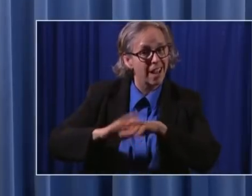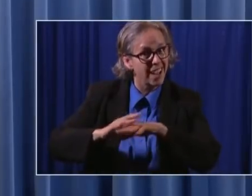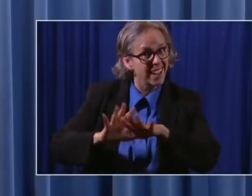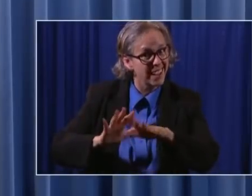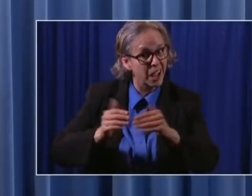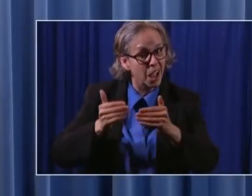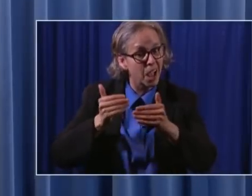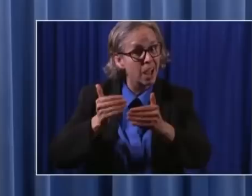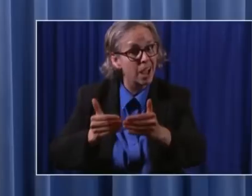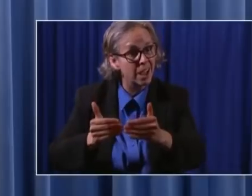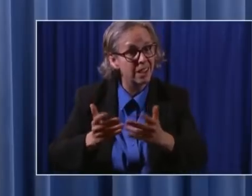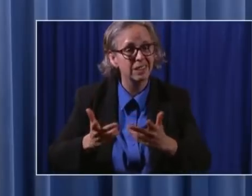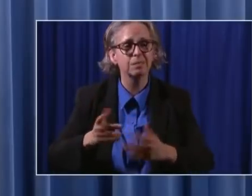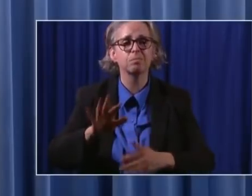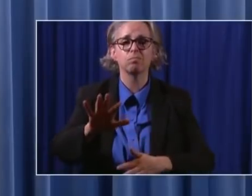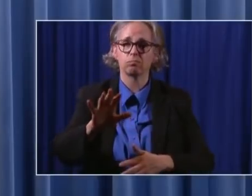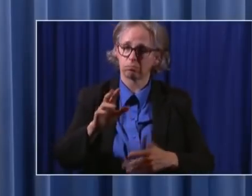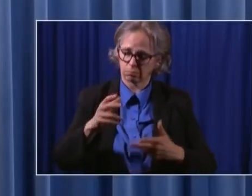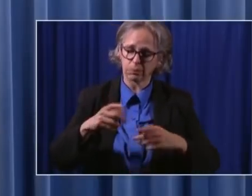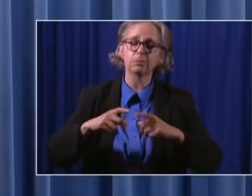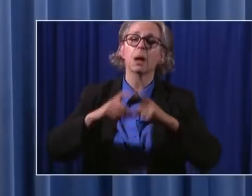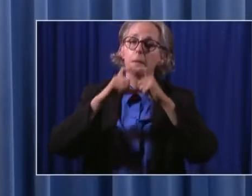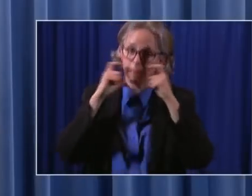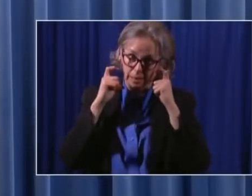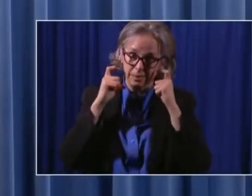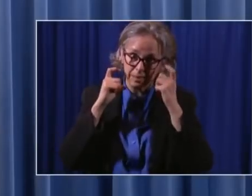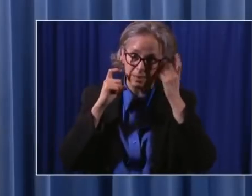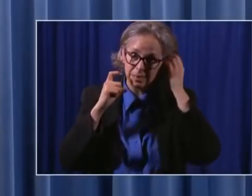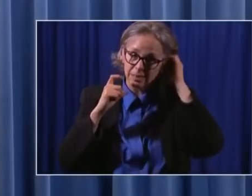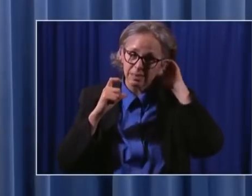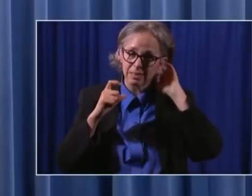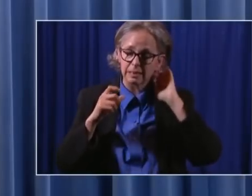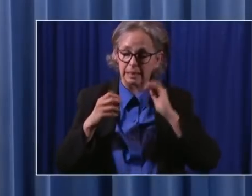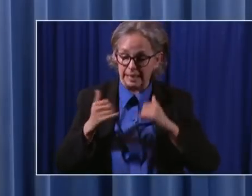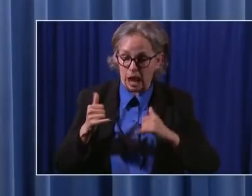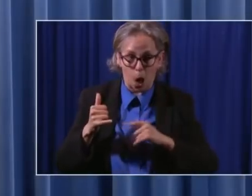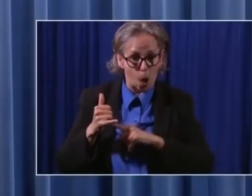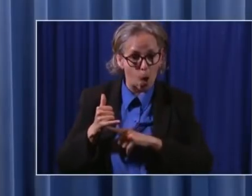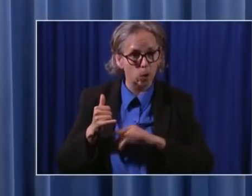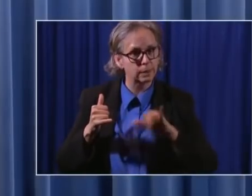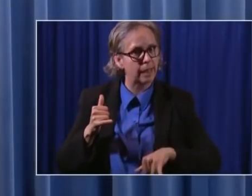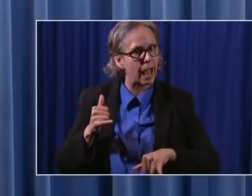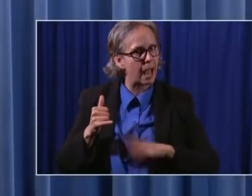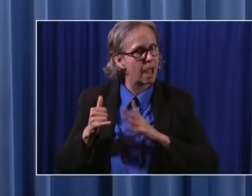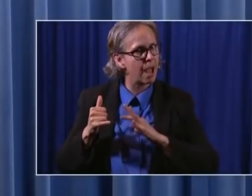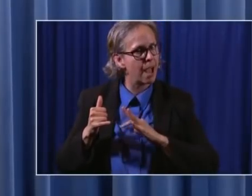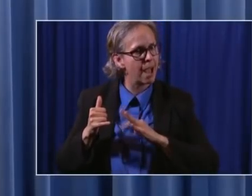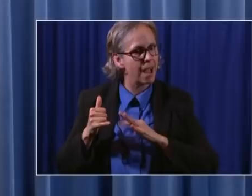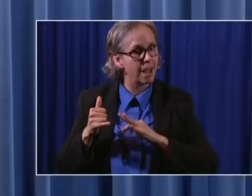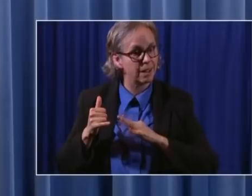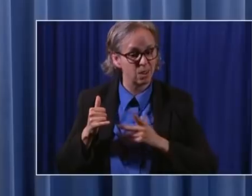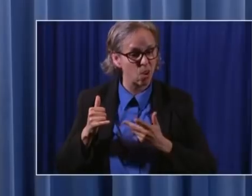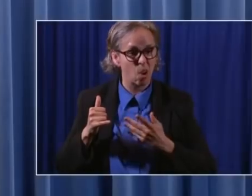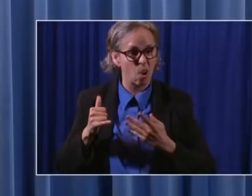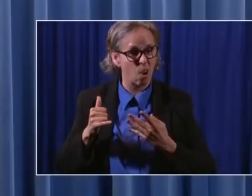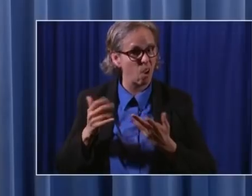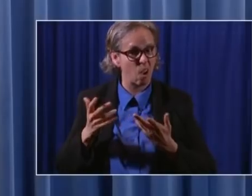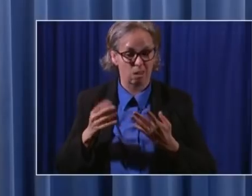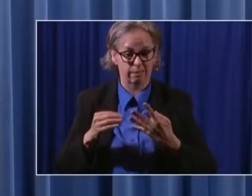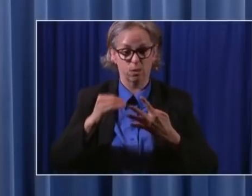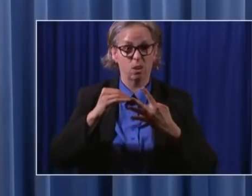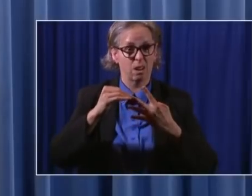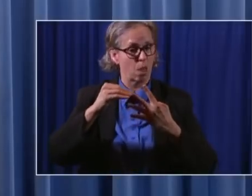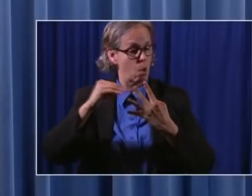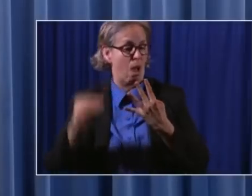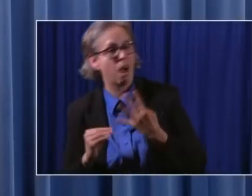can keep it where you are, or maybe even go to a lower degree of spread. Looks like it is